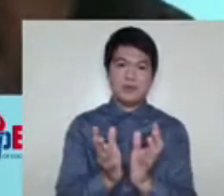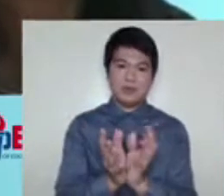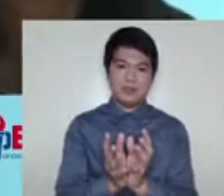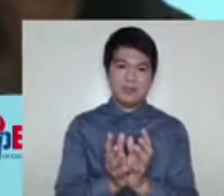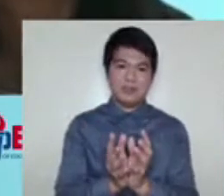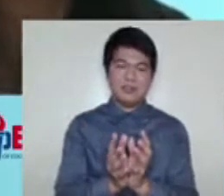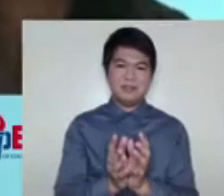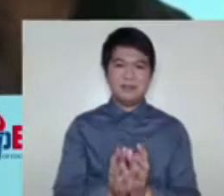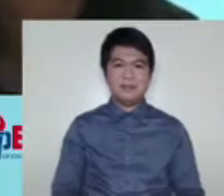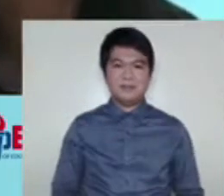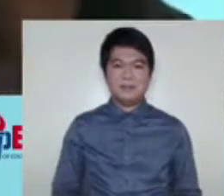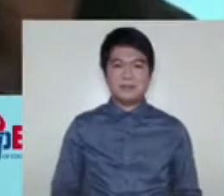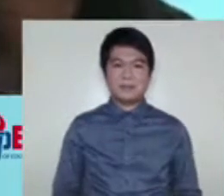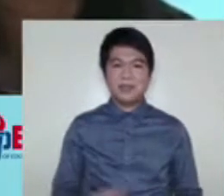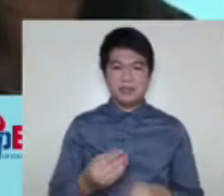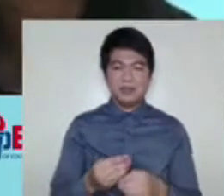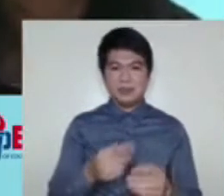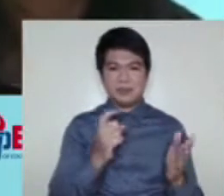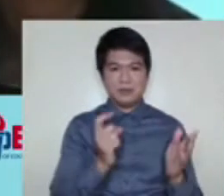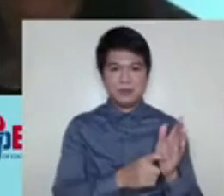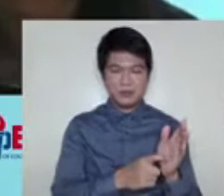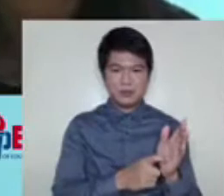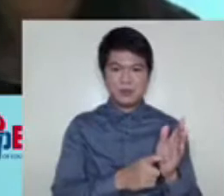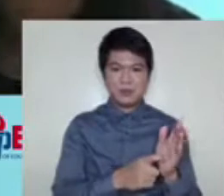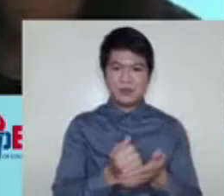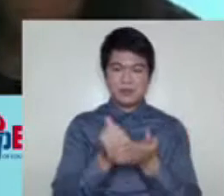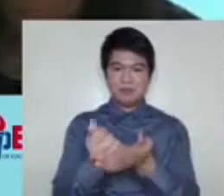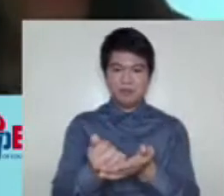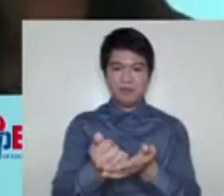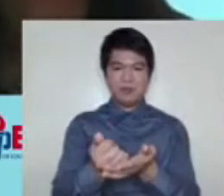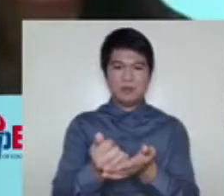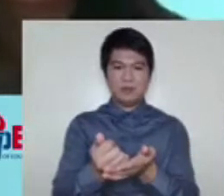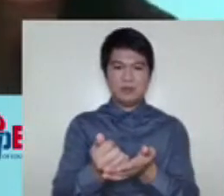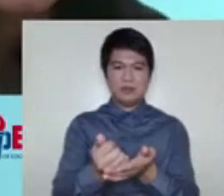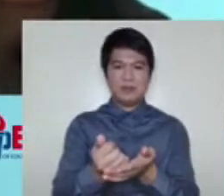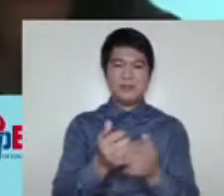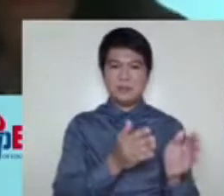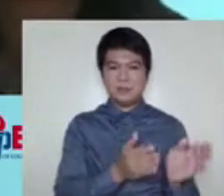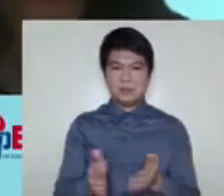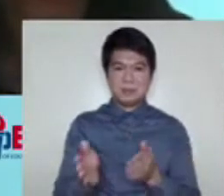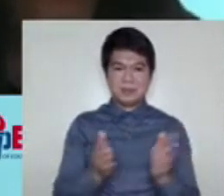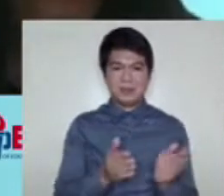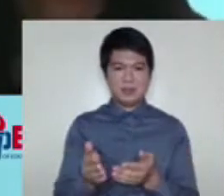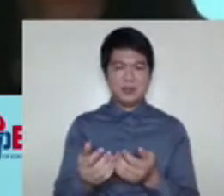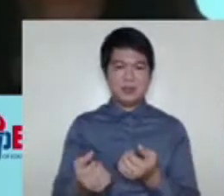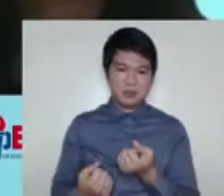to help you determine or to help you in the preparation of your supplementary